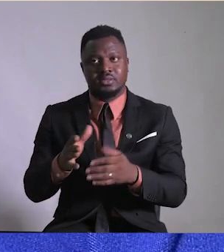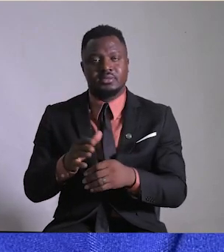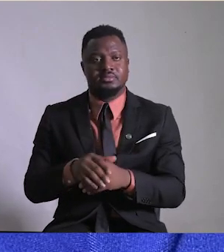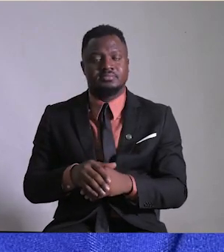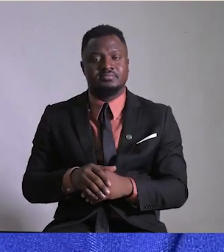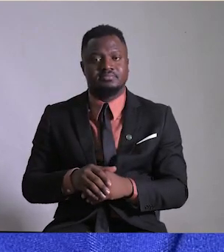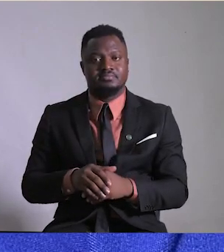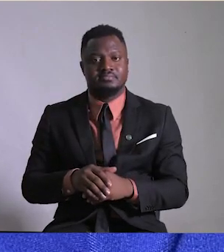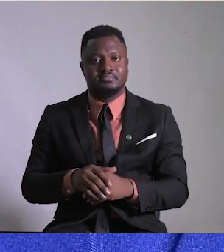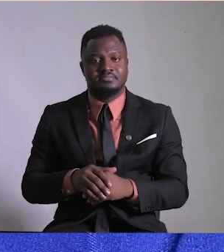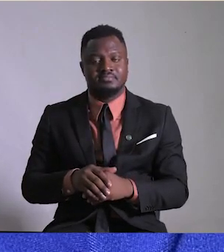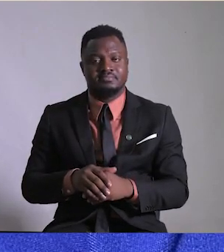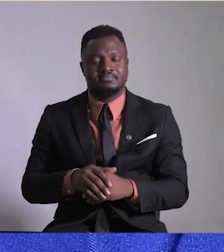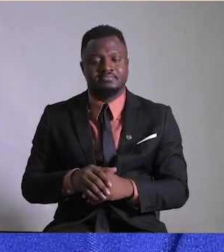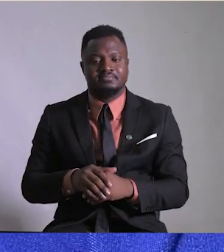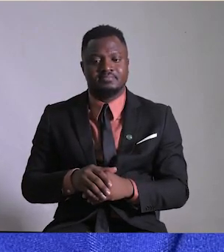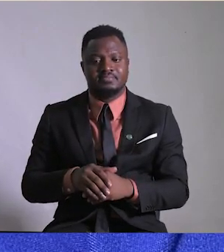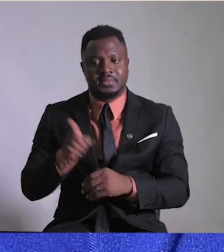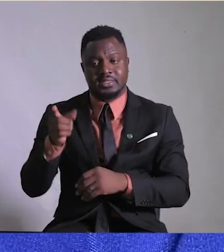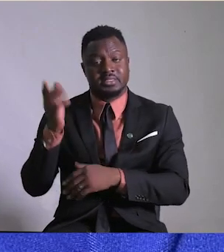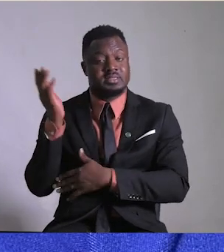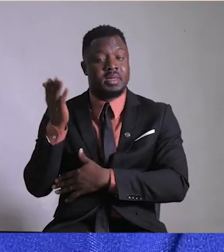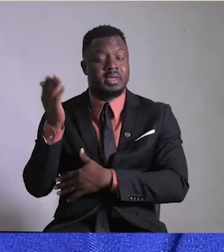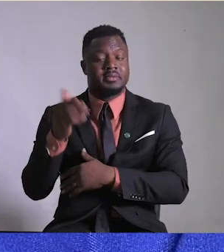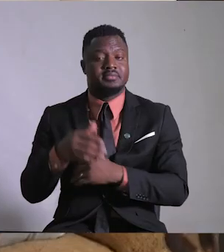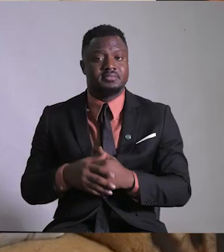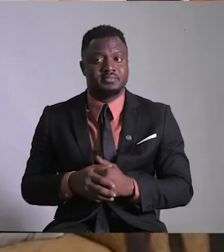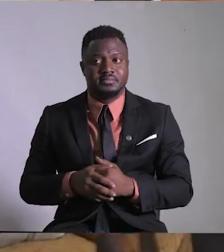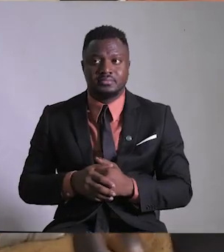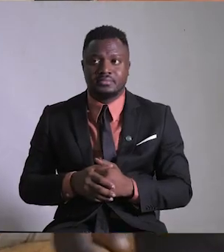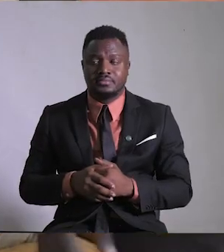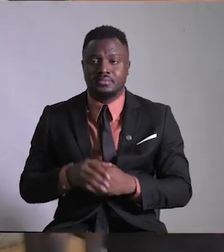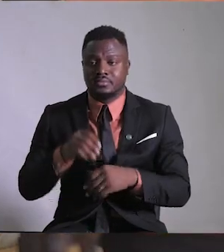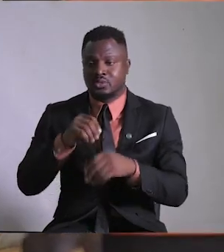Director, Mamprogu Mwagduri District, speaking.